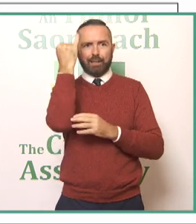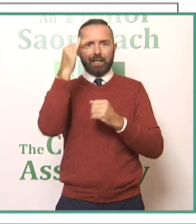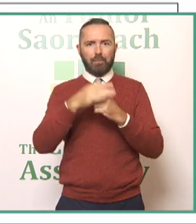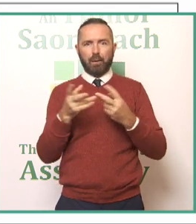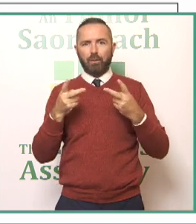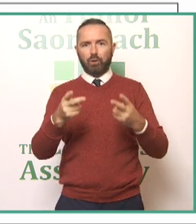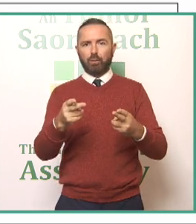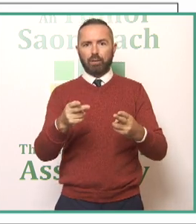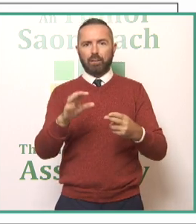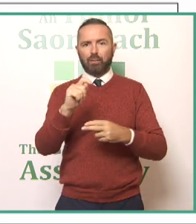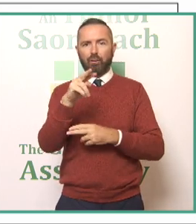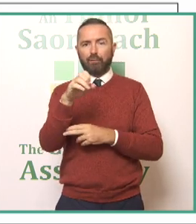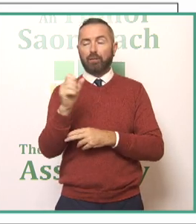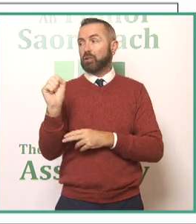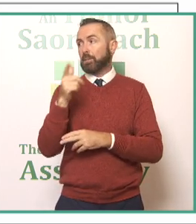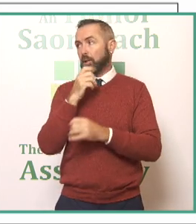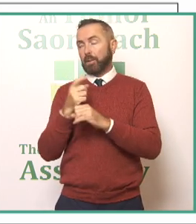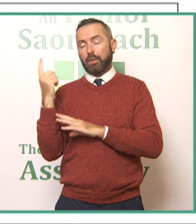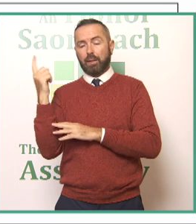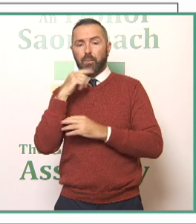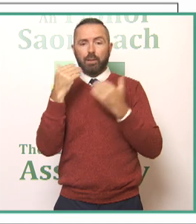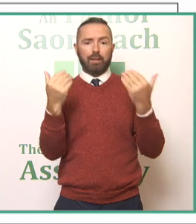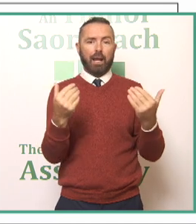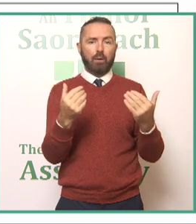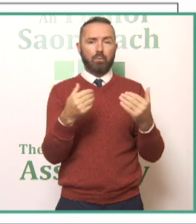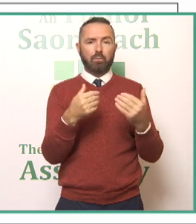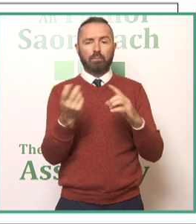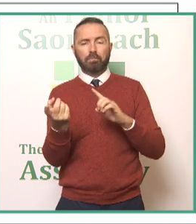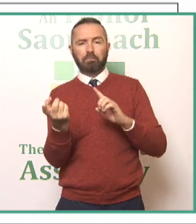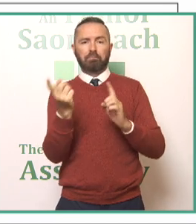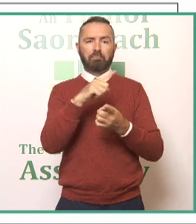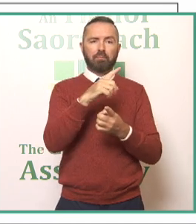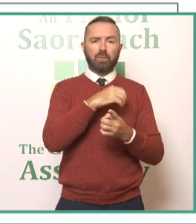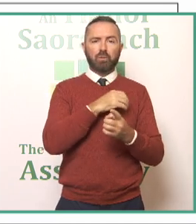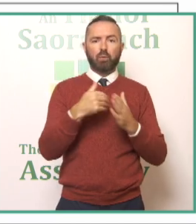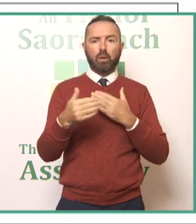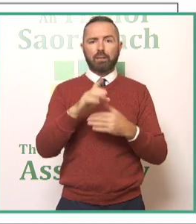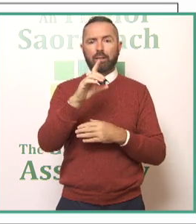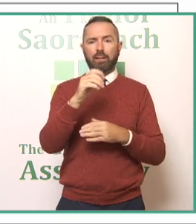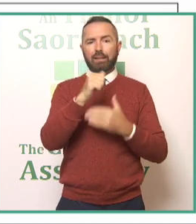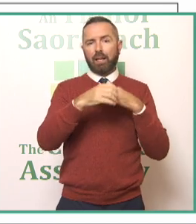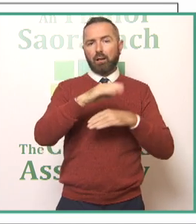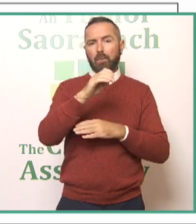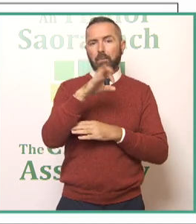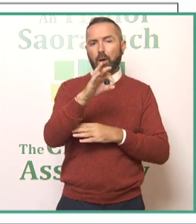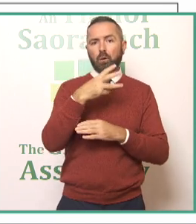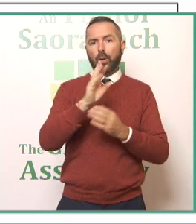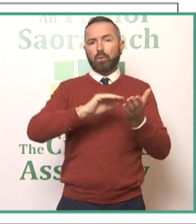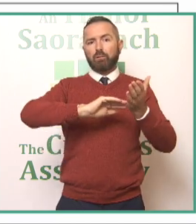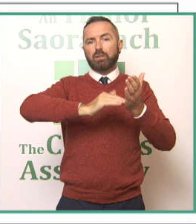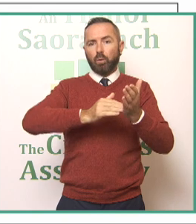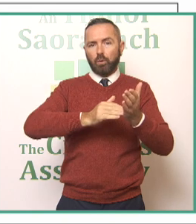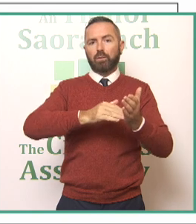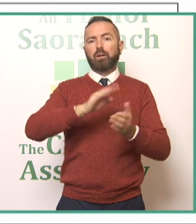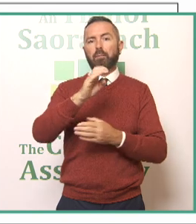Seamus might talk about that. But now it's reversed to, you know, the day on the bog where we're actually restoring the